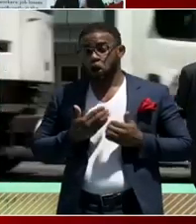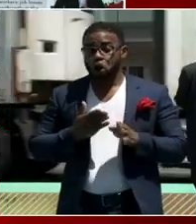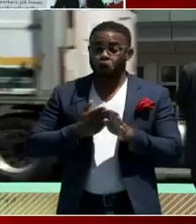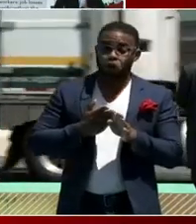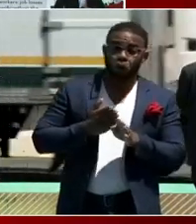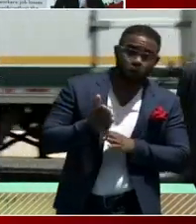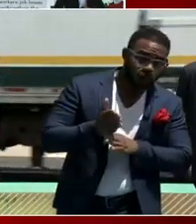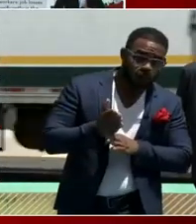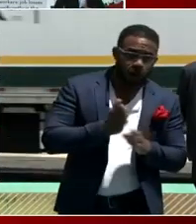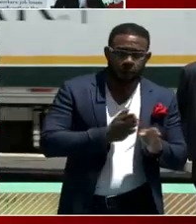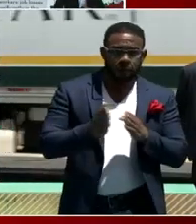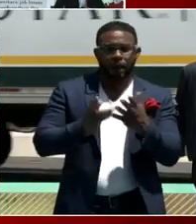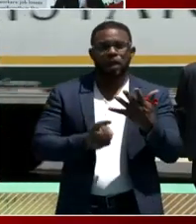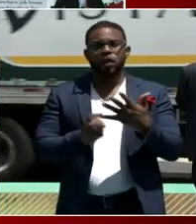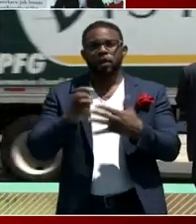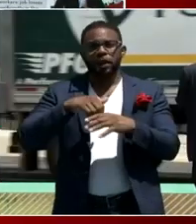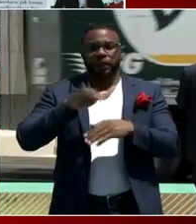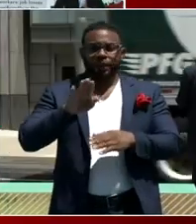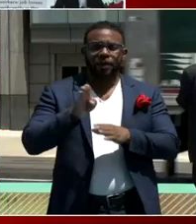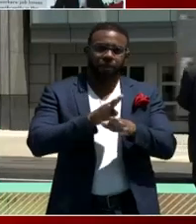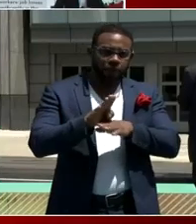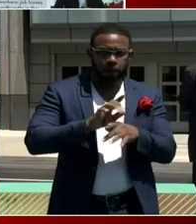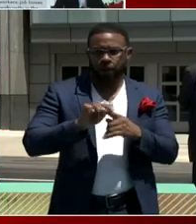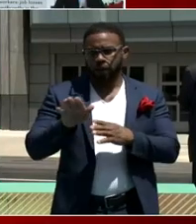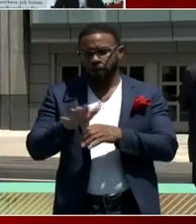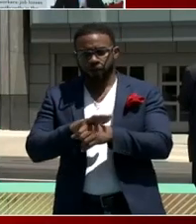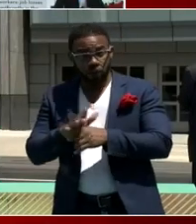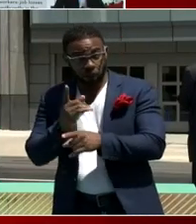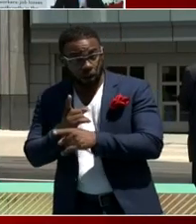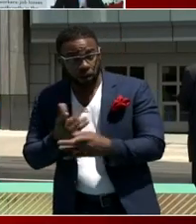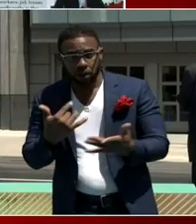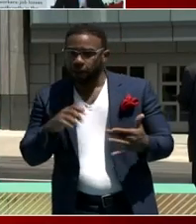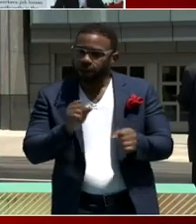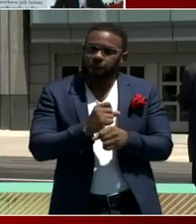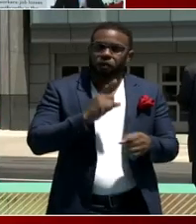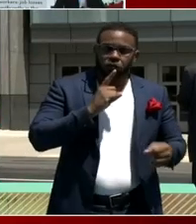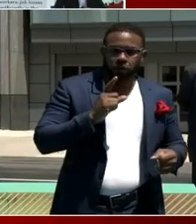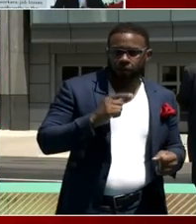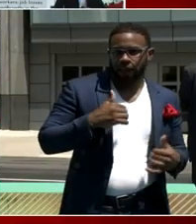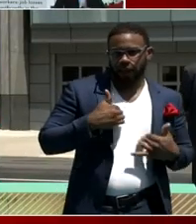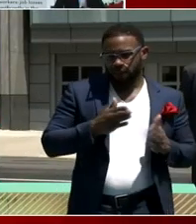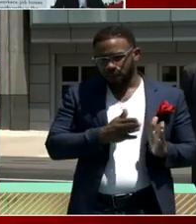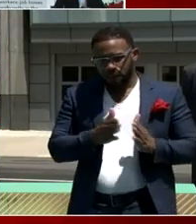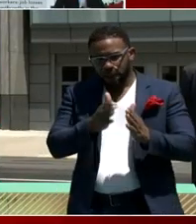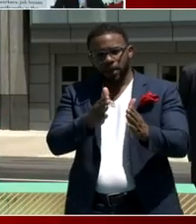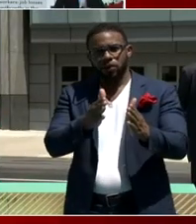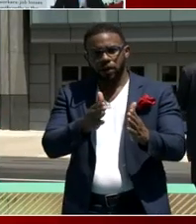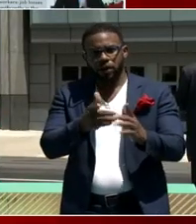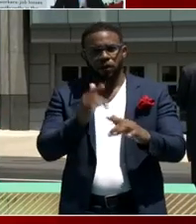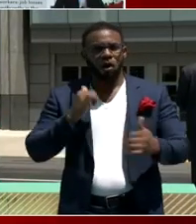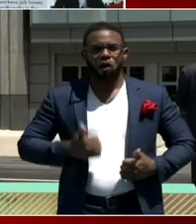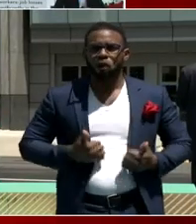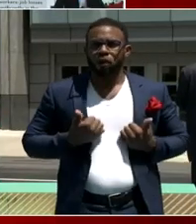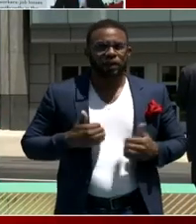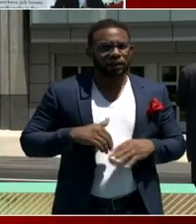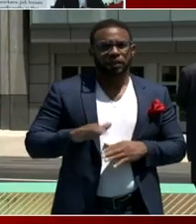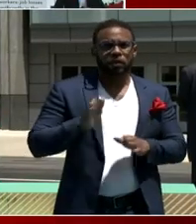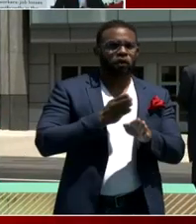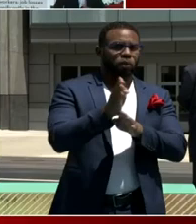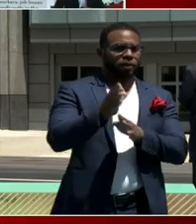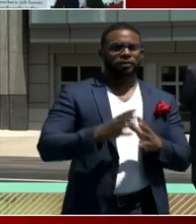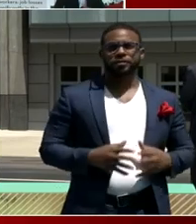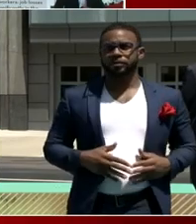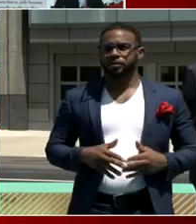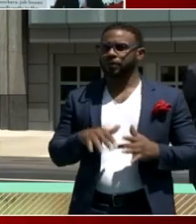career pathways into their business or their field, right? So they've got to make sure that they've got a pathway for our residents into their